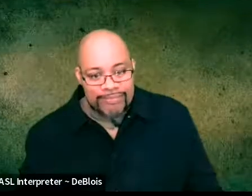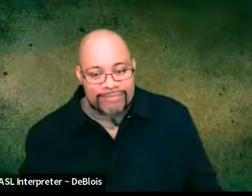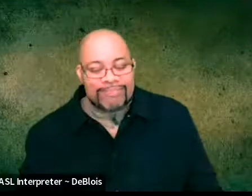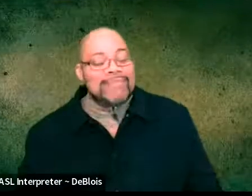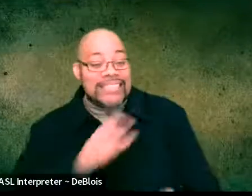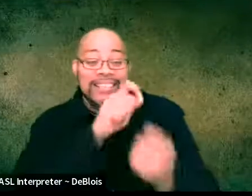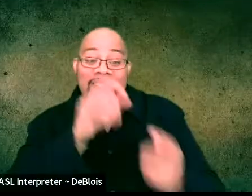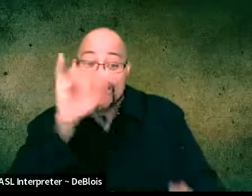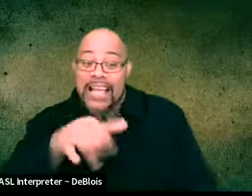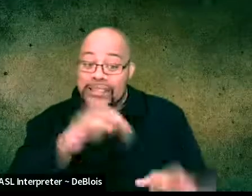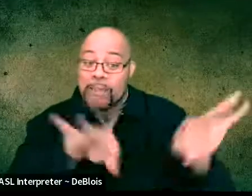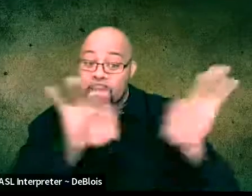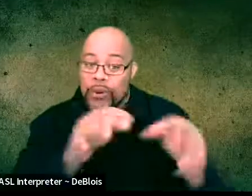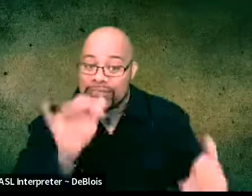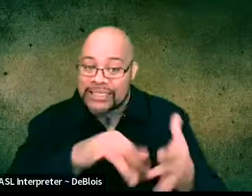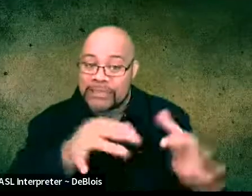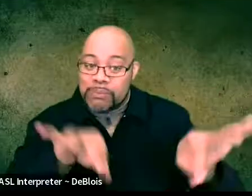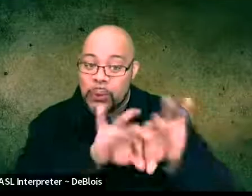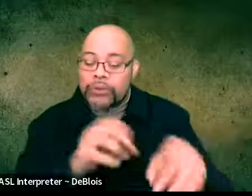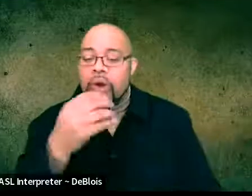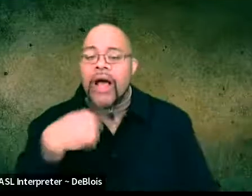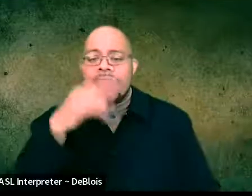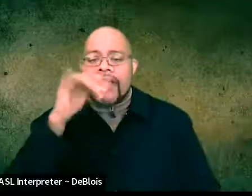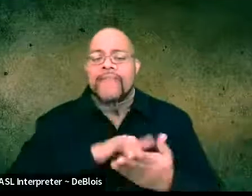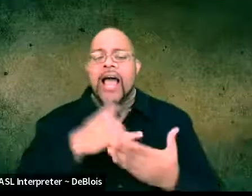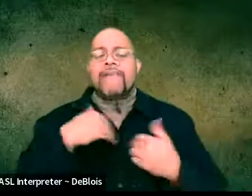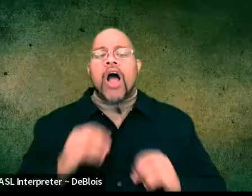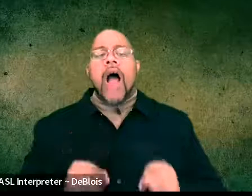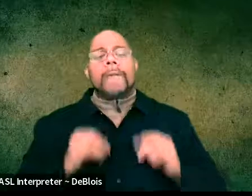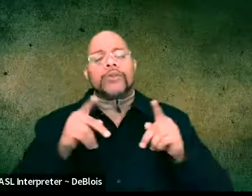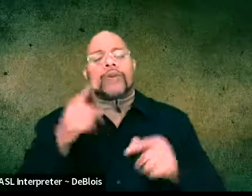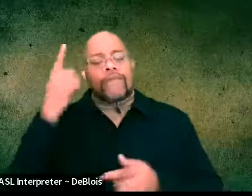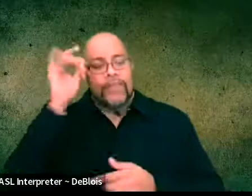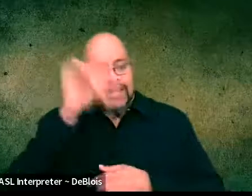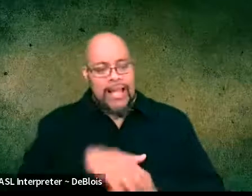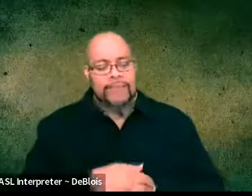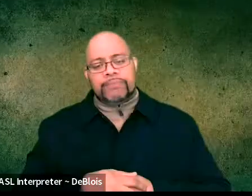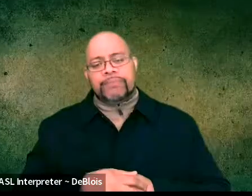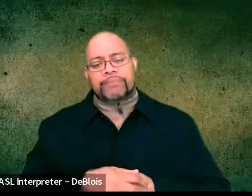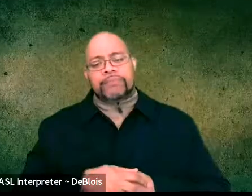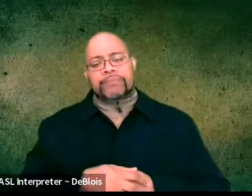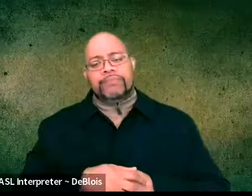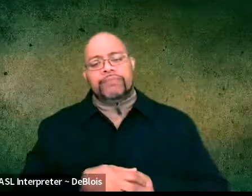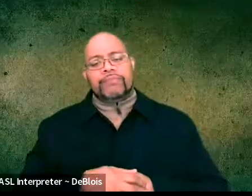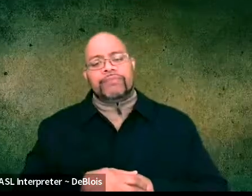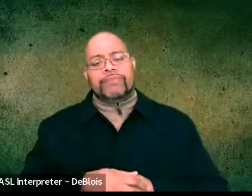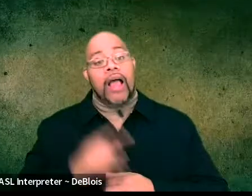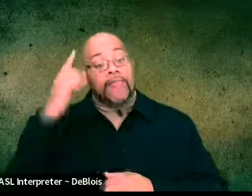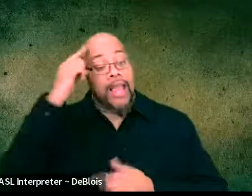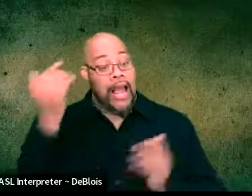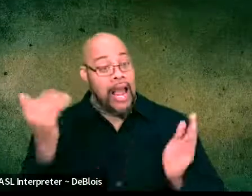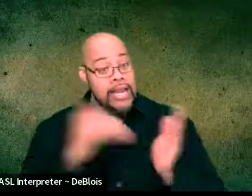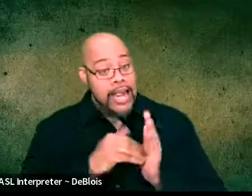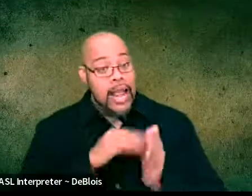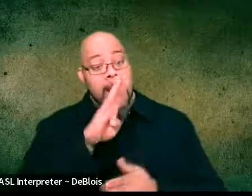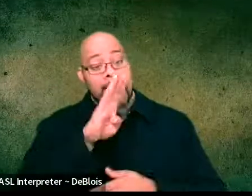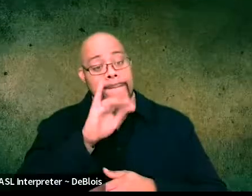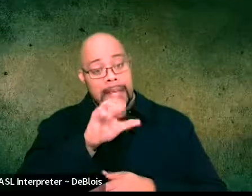Exactly. That's key. So yeah, I think there's the opportunities for that. I think that, again,